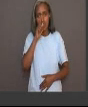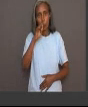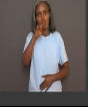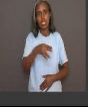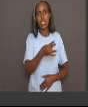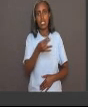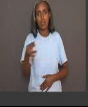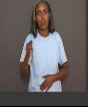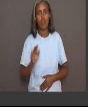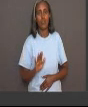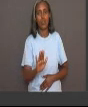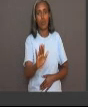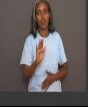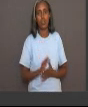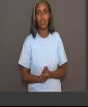table of your own.